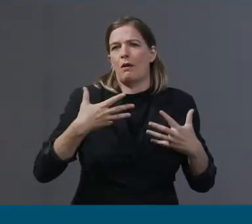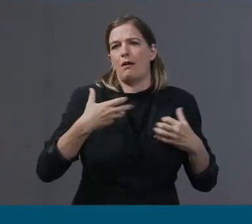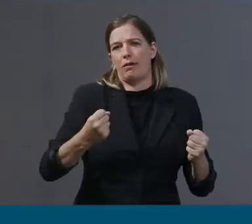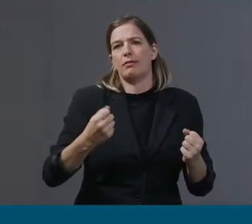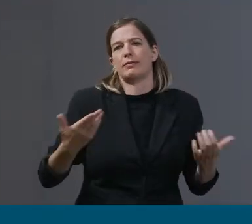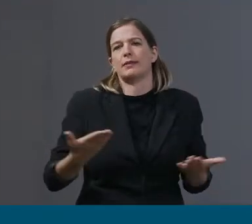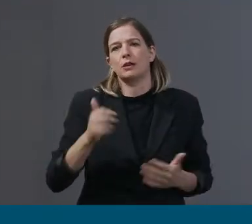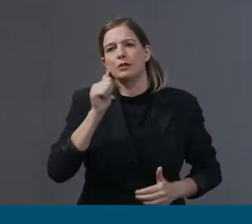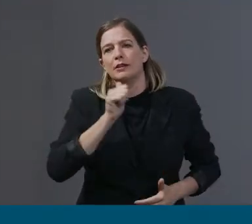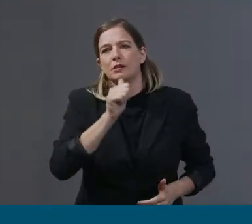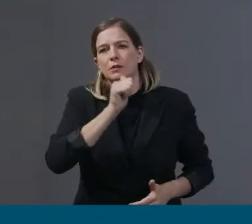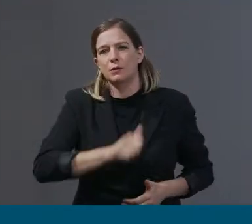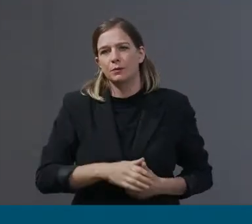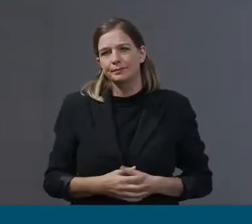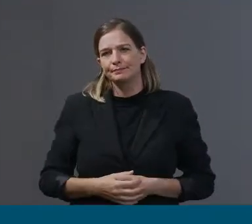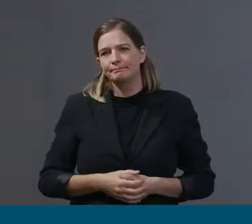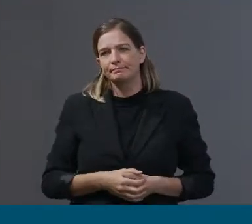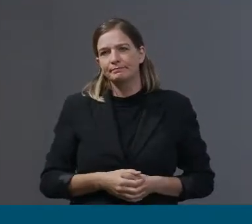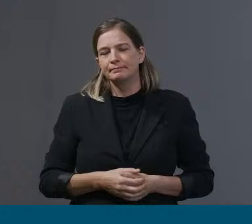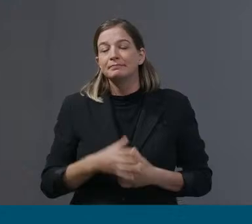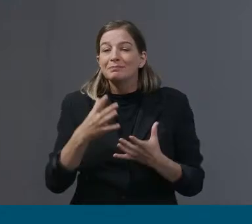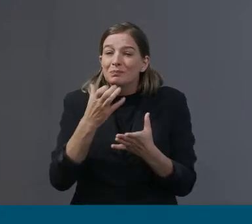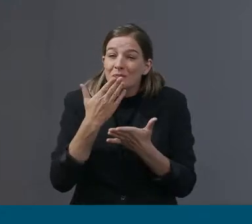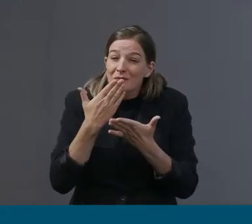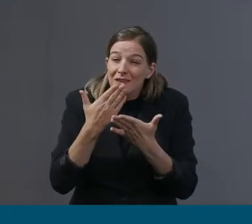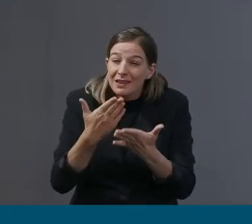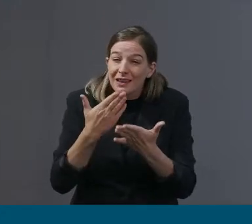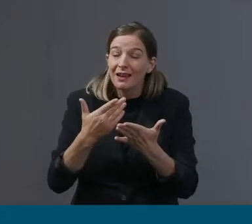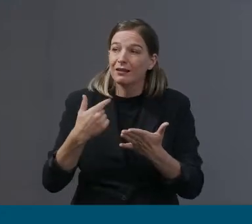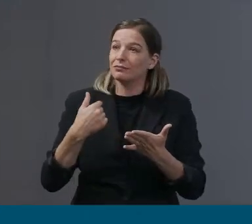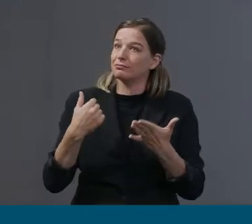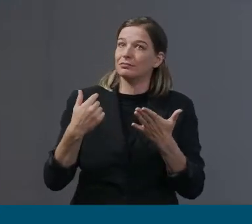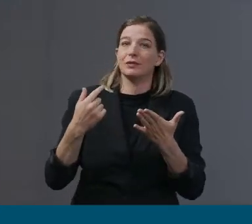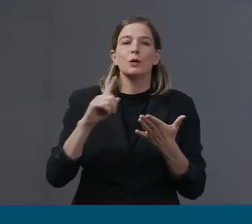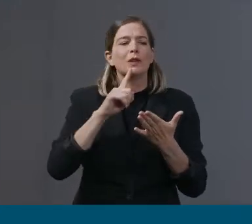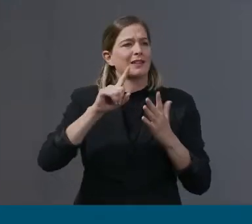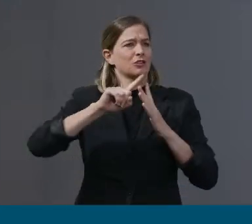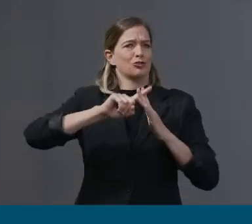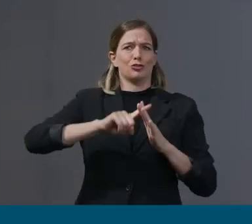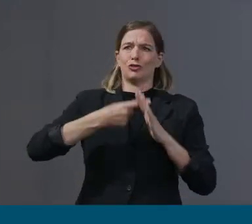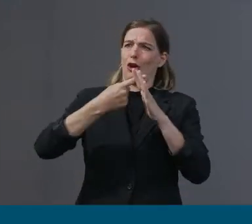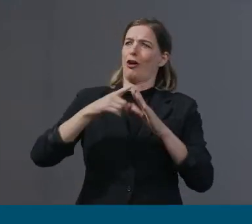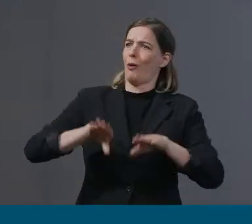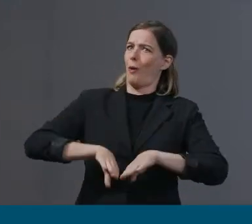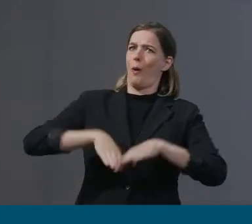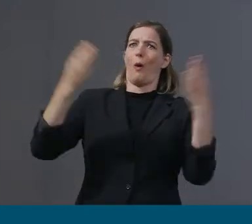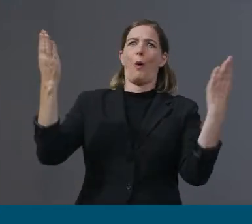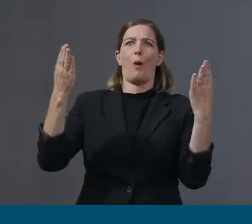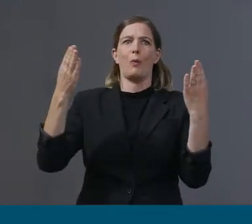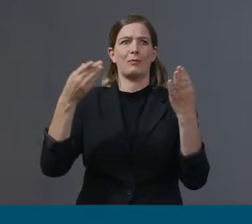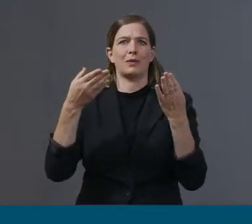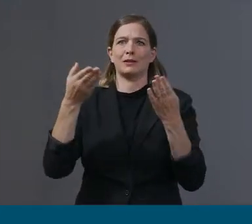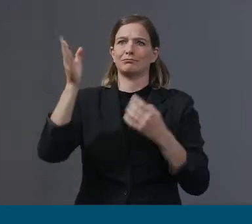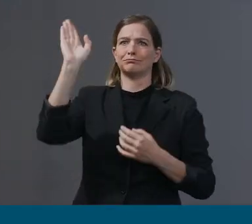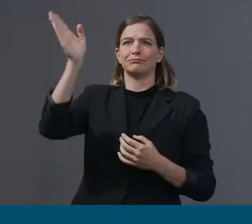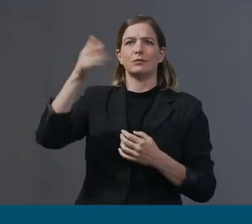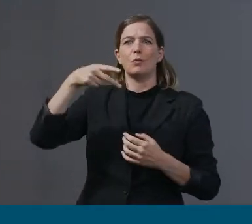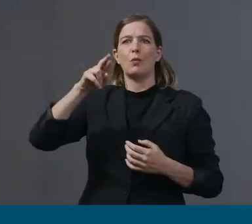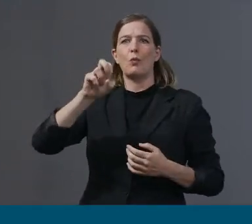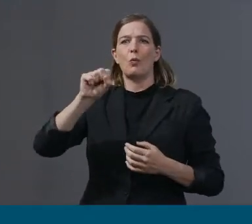I want to say thank you. I've begun all of these press conferences by saying thank you to the people of Arizona. They've